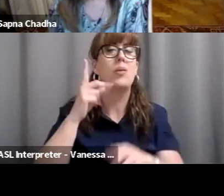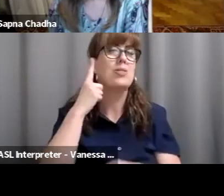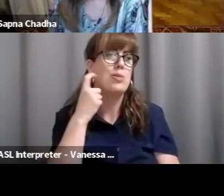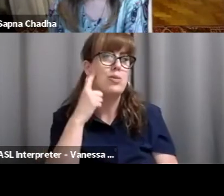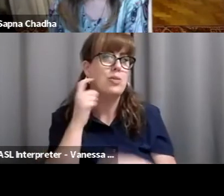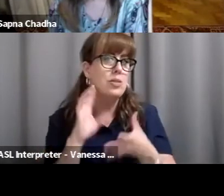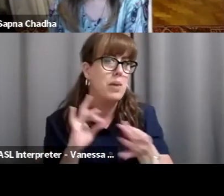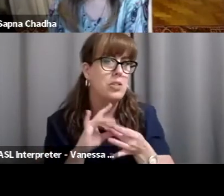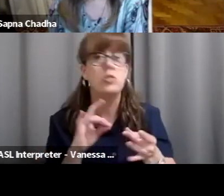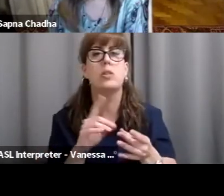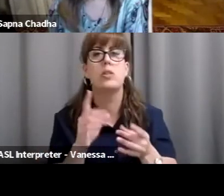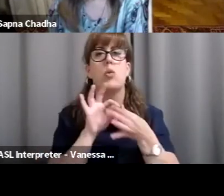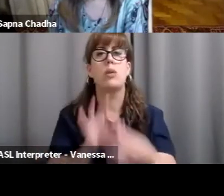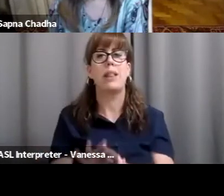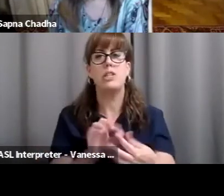Sapna.